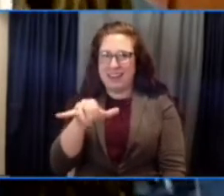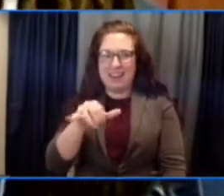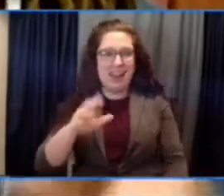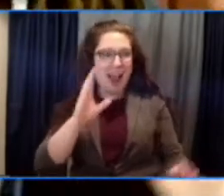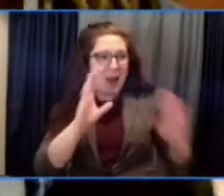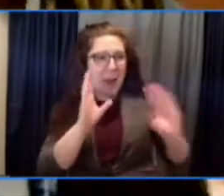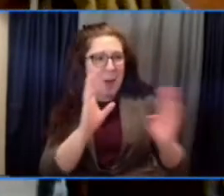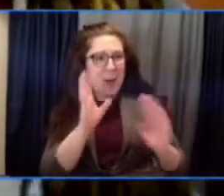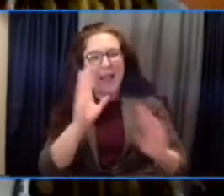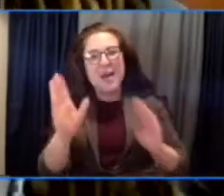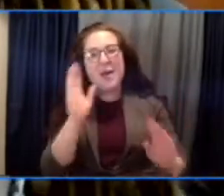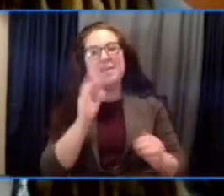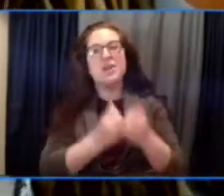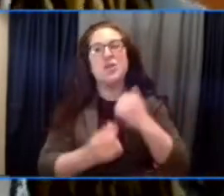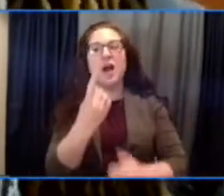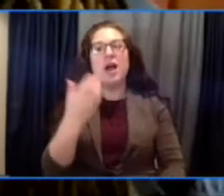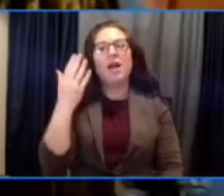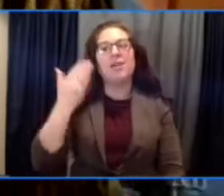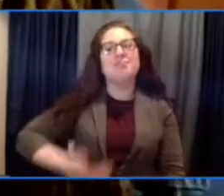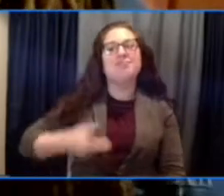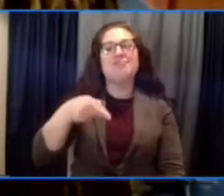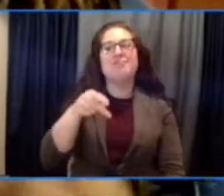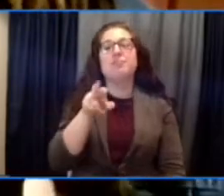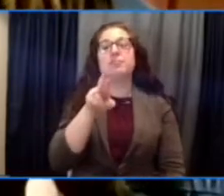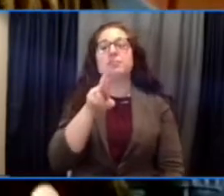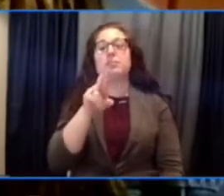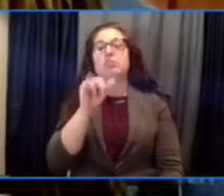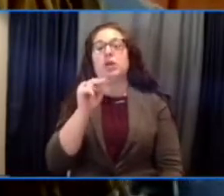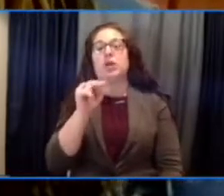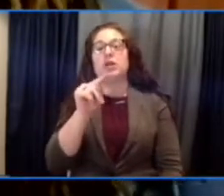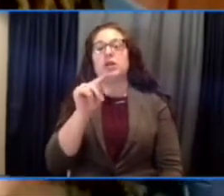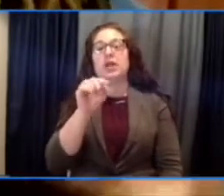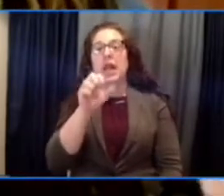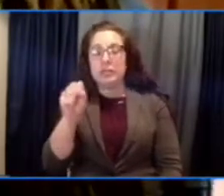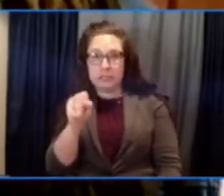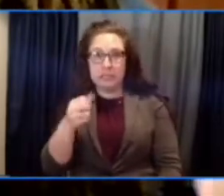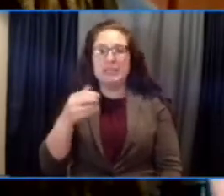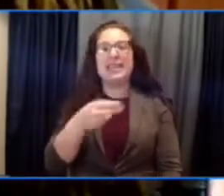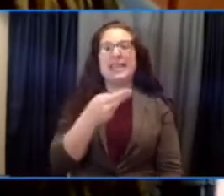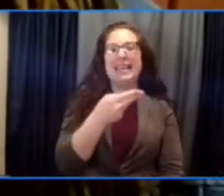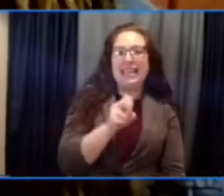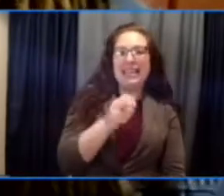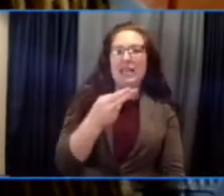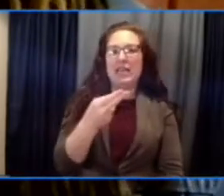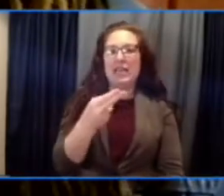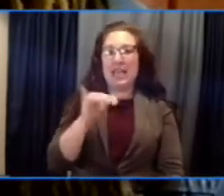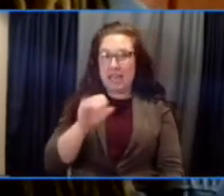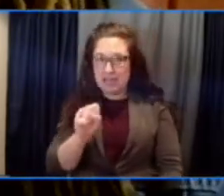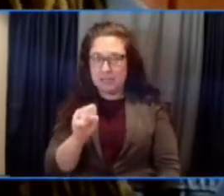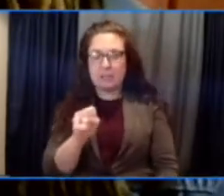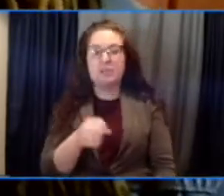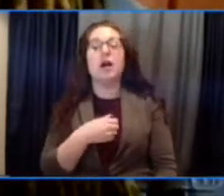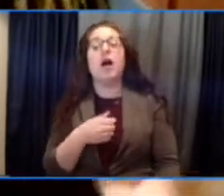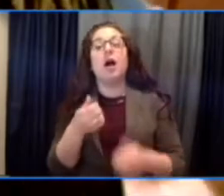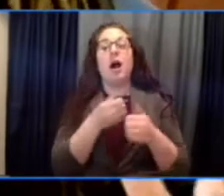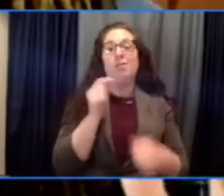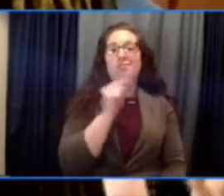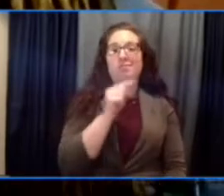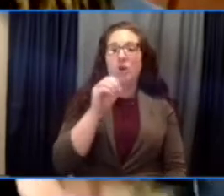Hello, everyone. My name is Prentice Haney, and my pronouns are he, him, his. I'm the co-executive director of the Ohio Organizing Collaborative,